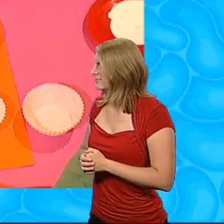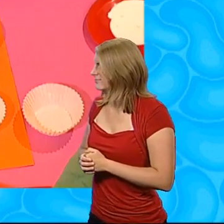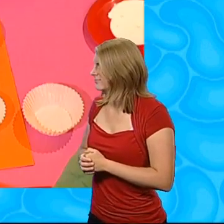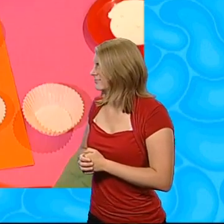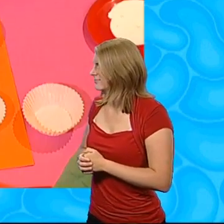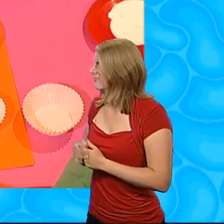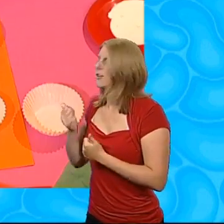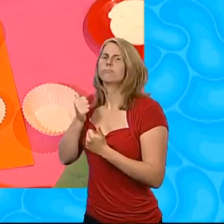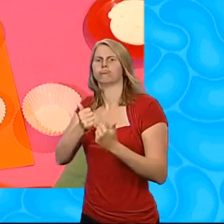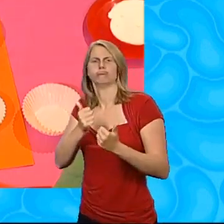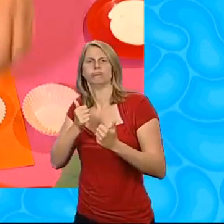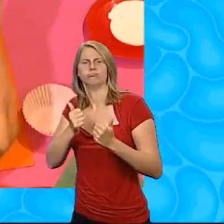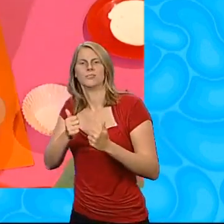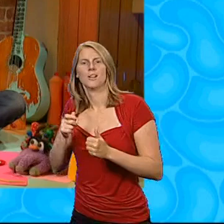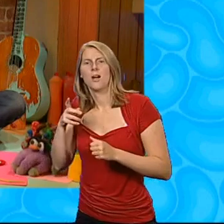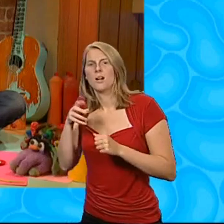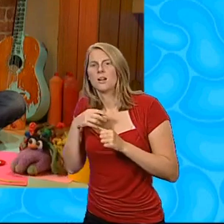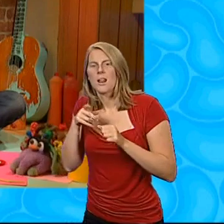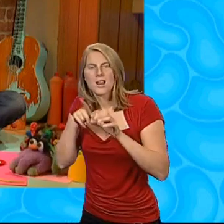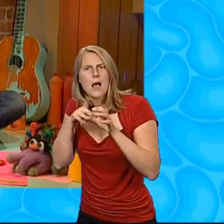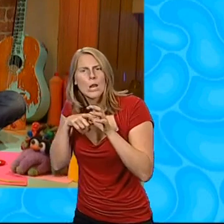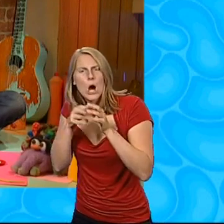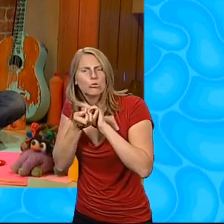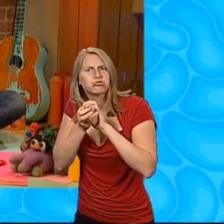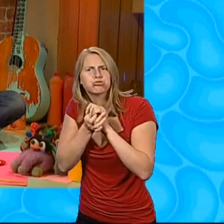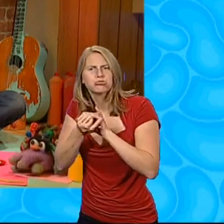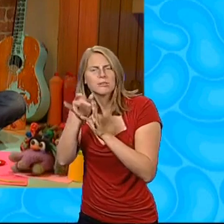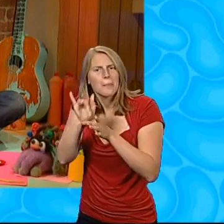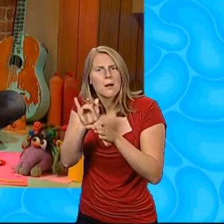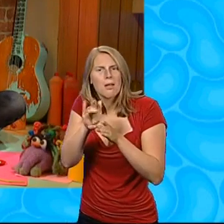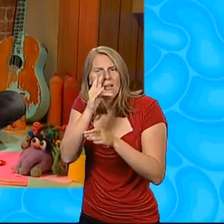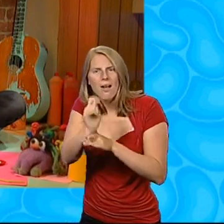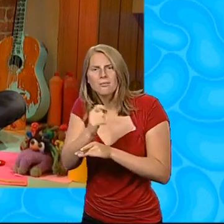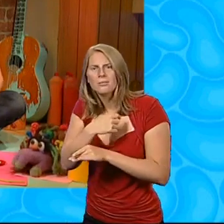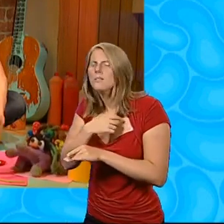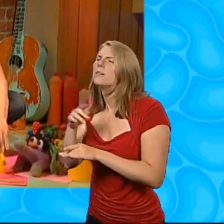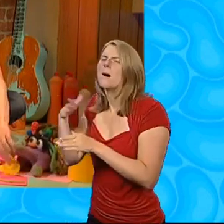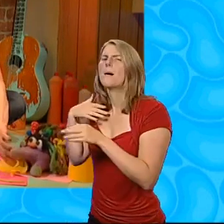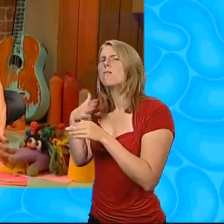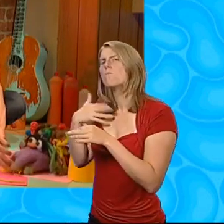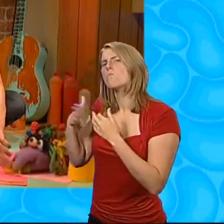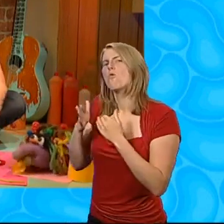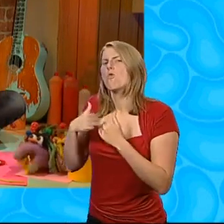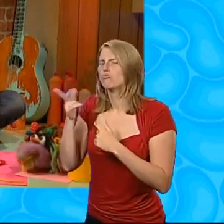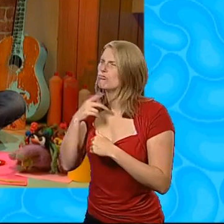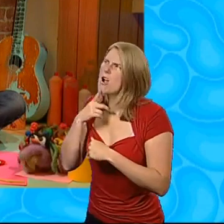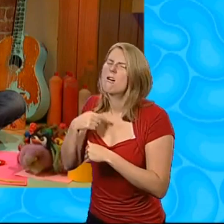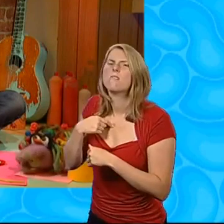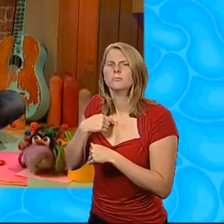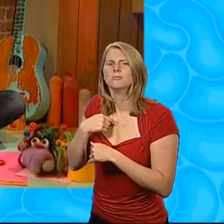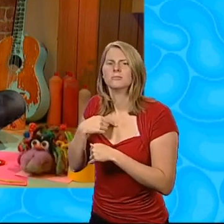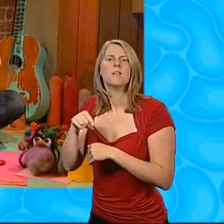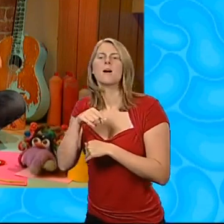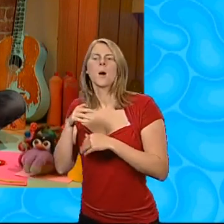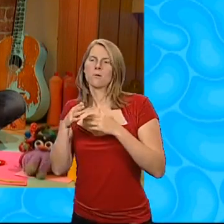Yeah. Okay, Hey, more Chris, scrunching. Chris, can I scrunch some yellow for the middle, please? Yeah, you can scrunch yellow, there I'll you have go. more red. More